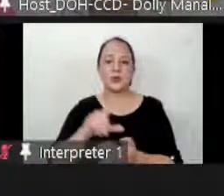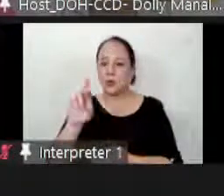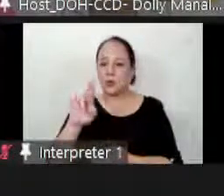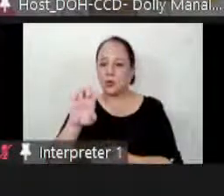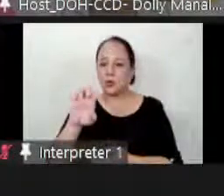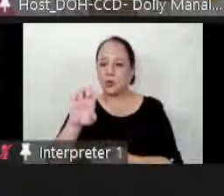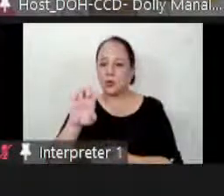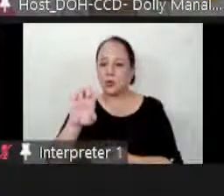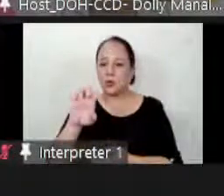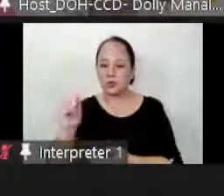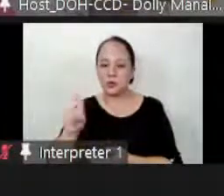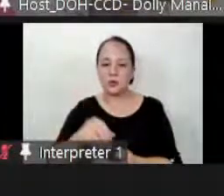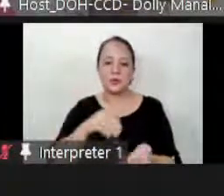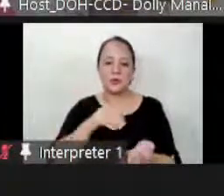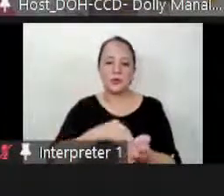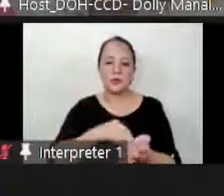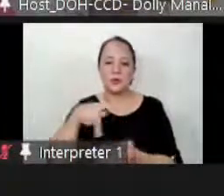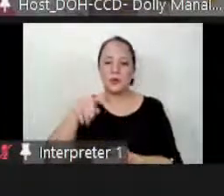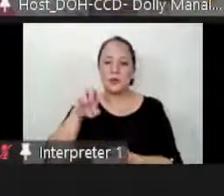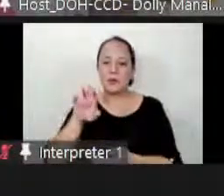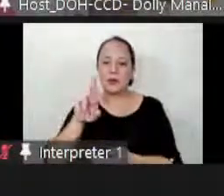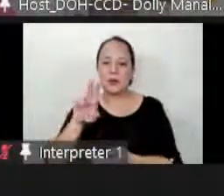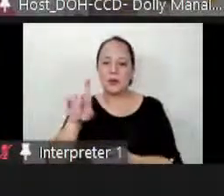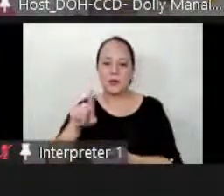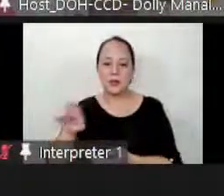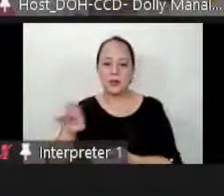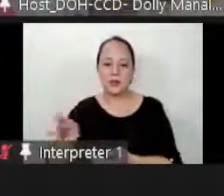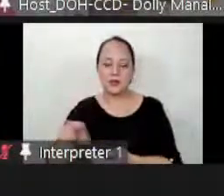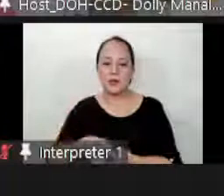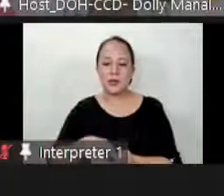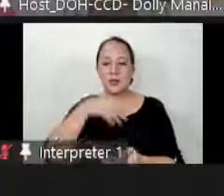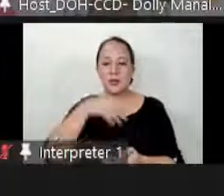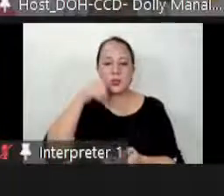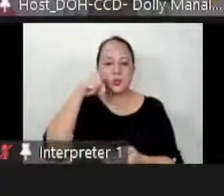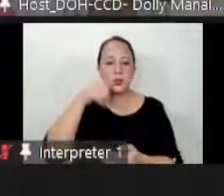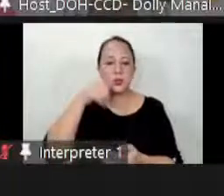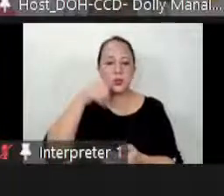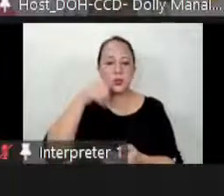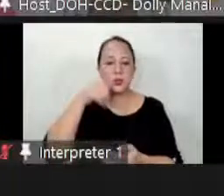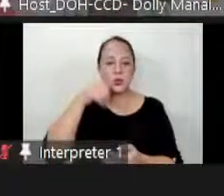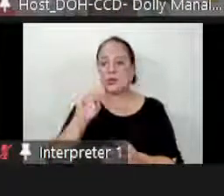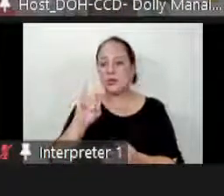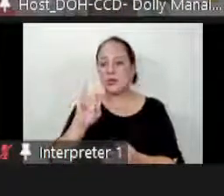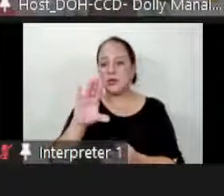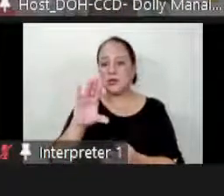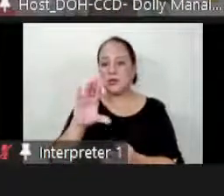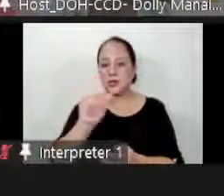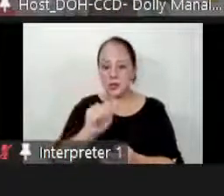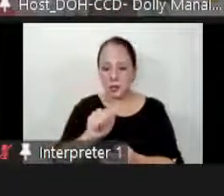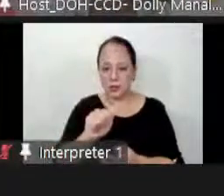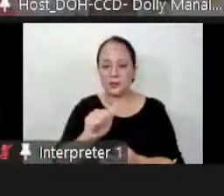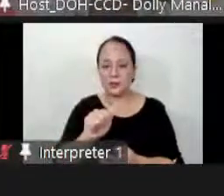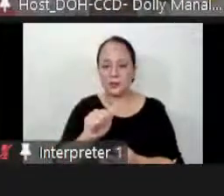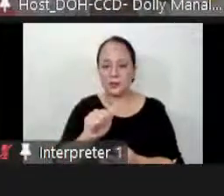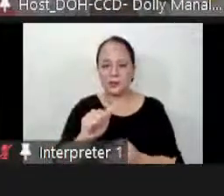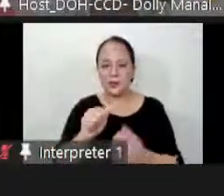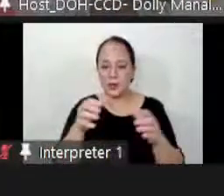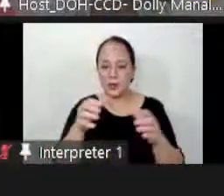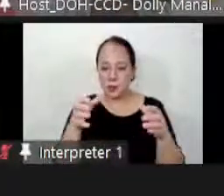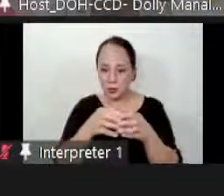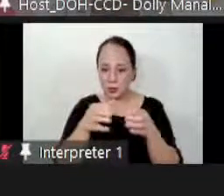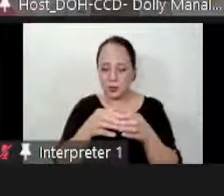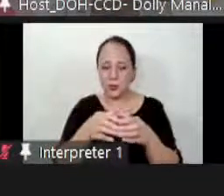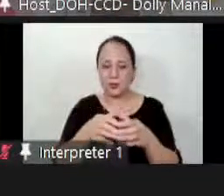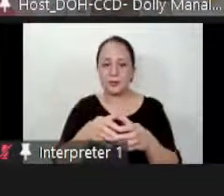Mr. Peter Paul Perez, the men and women of National Integrated Cancer Control Council, ladies